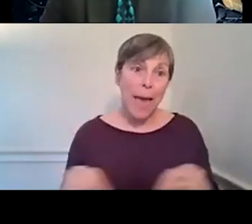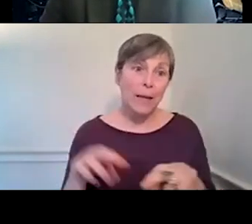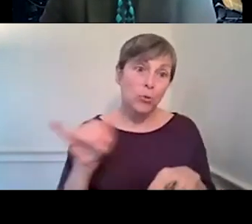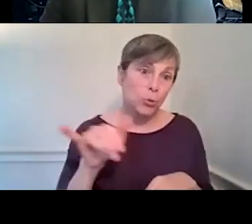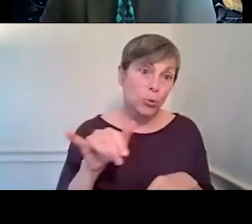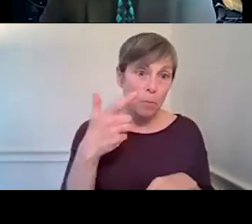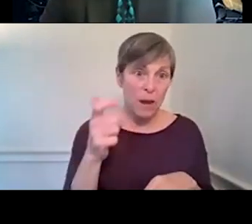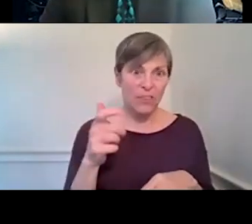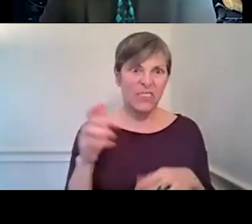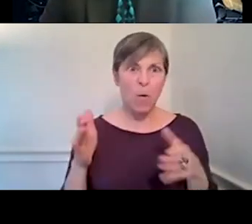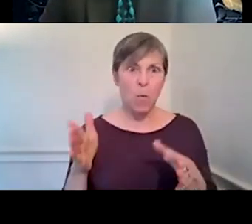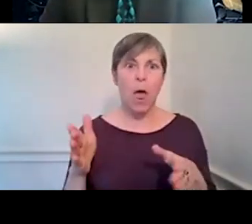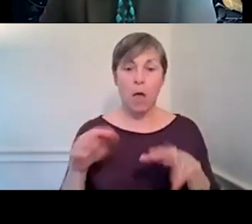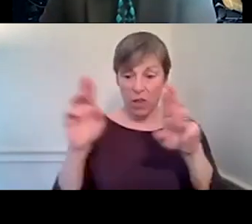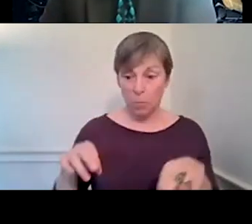gets your foot in the door, right?